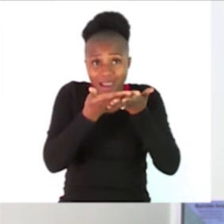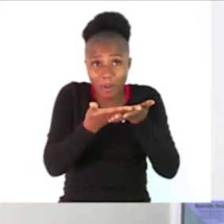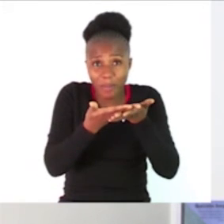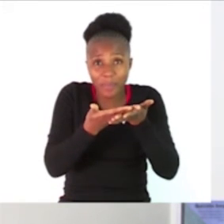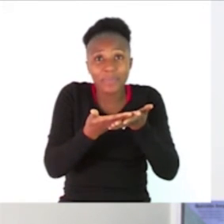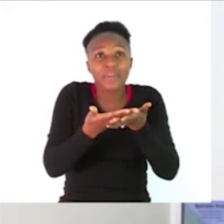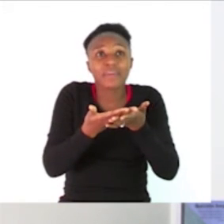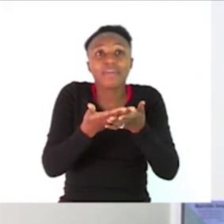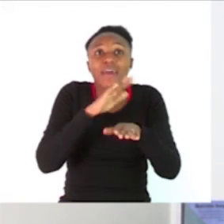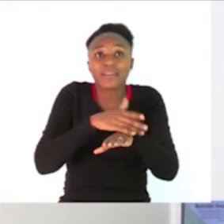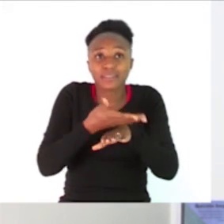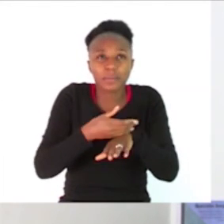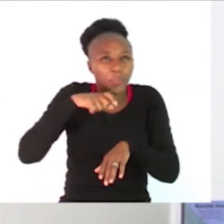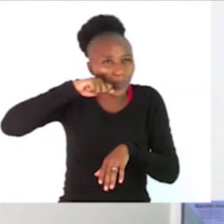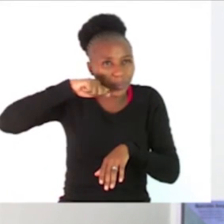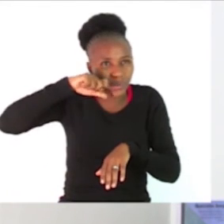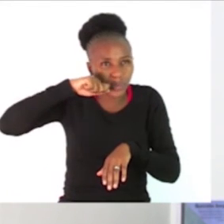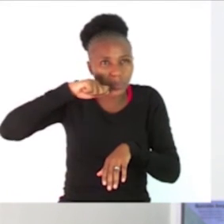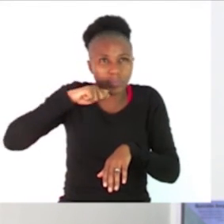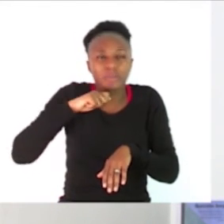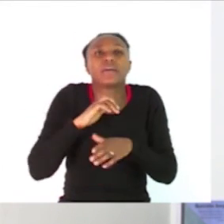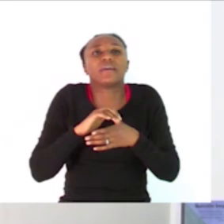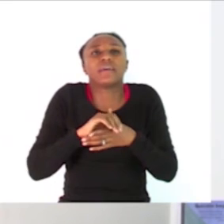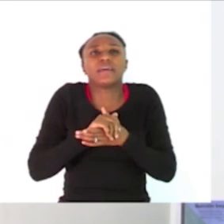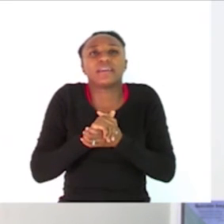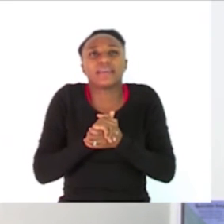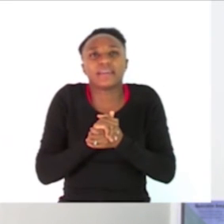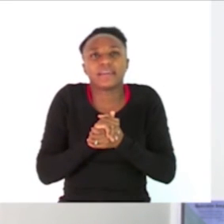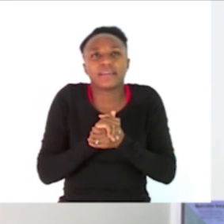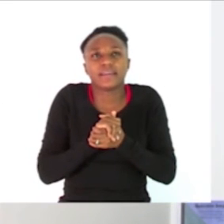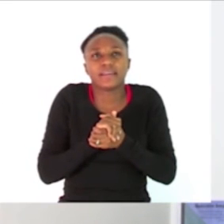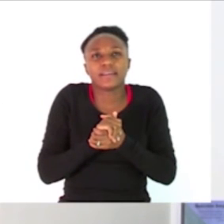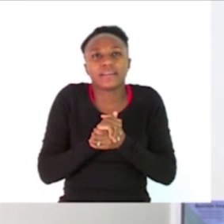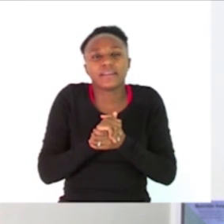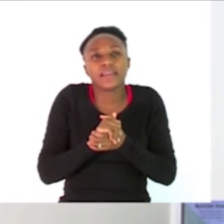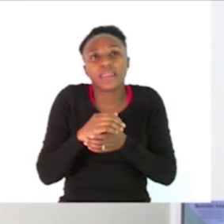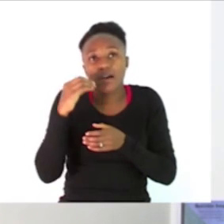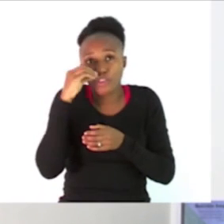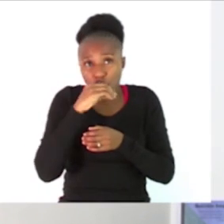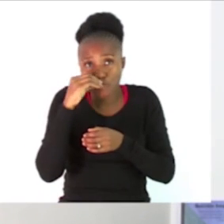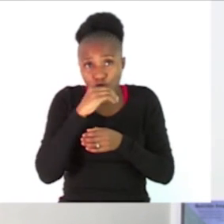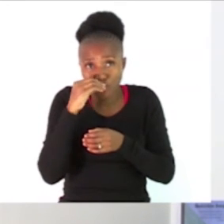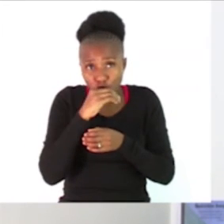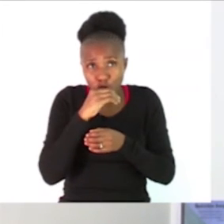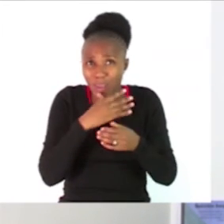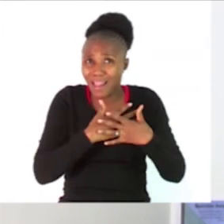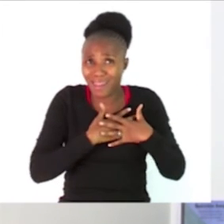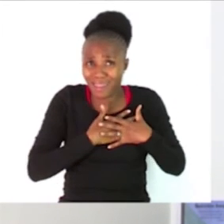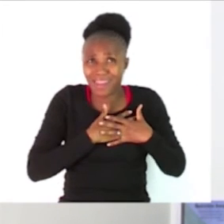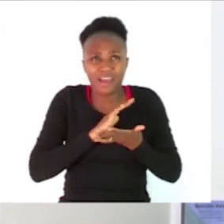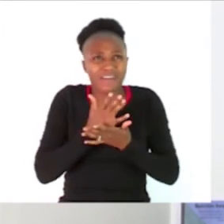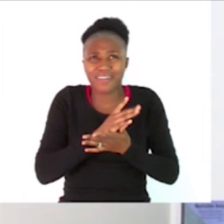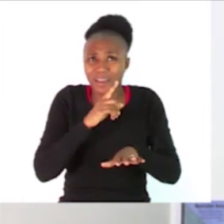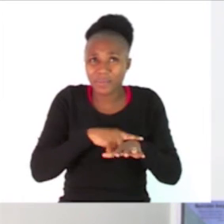like lemons and stuff like that. And mostly it's the food that we love so much that give us